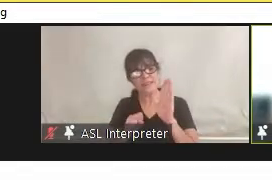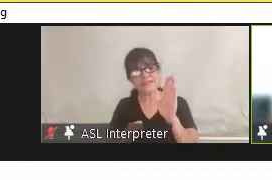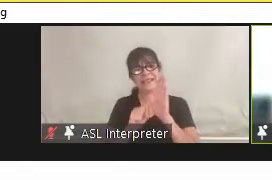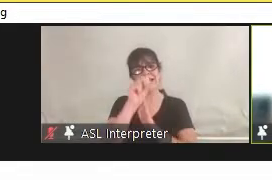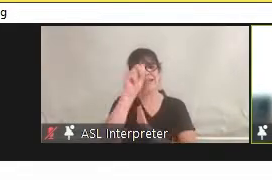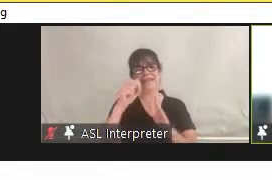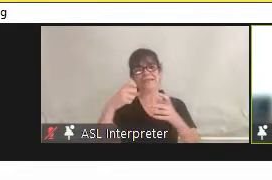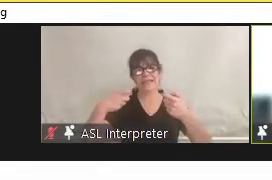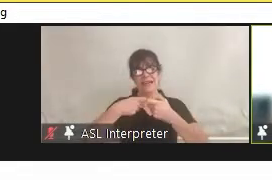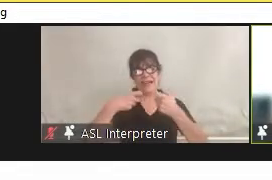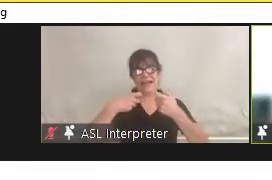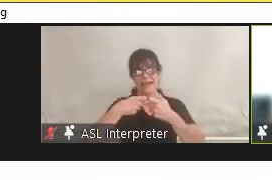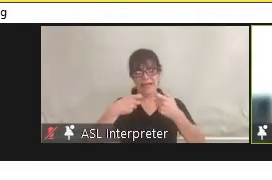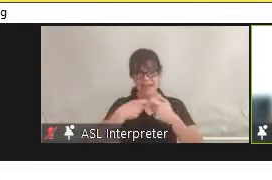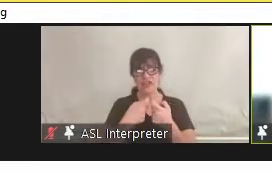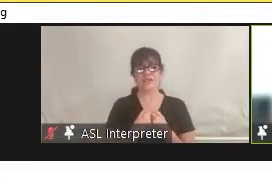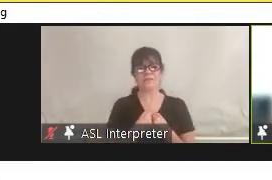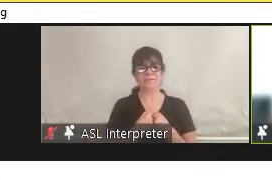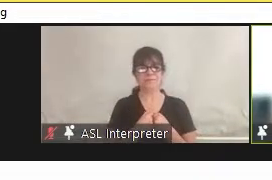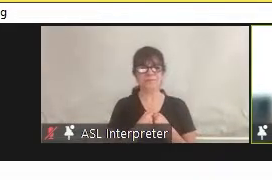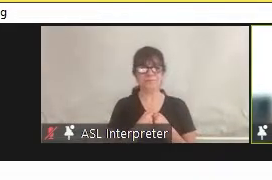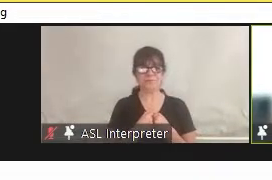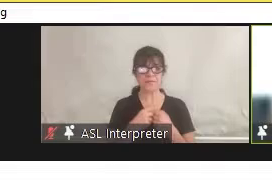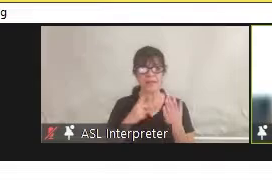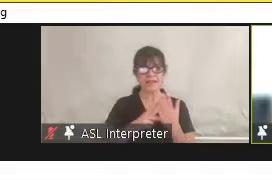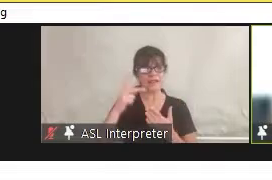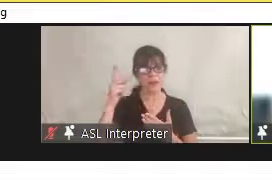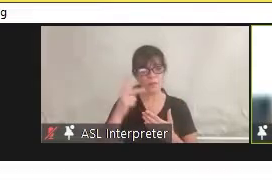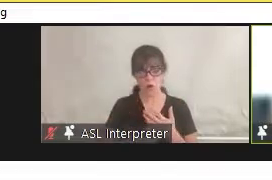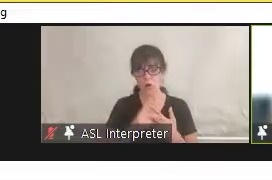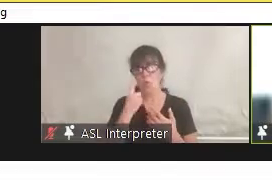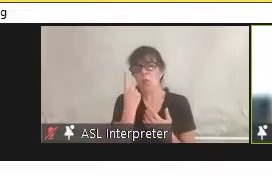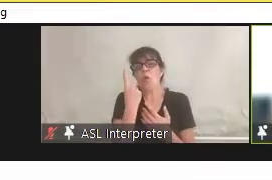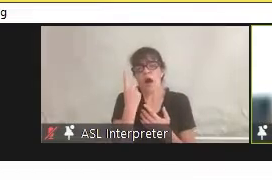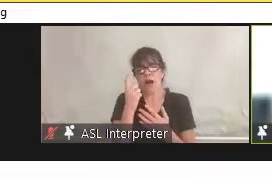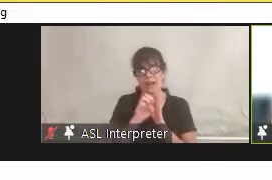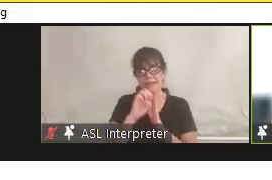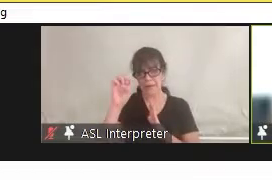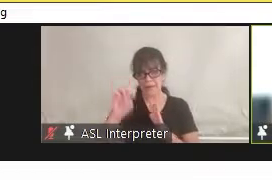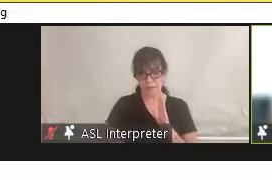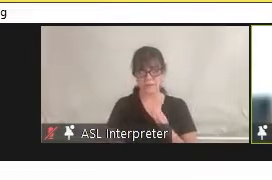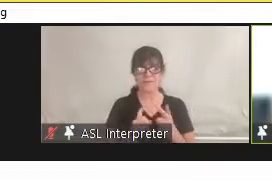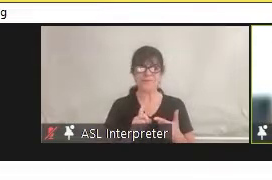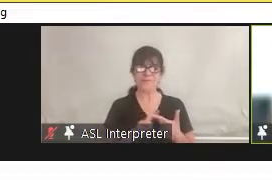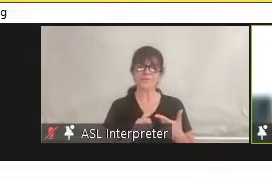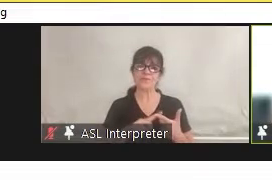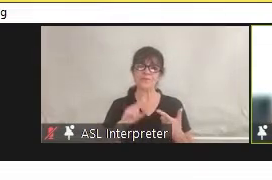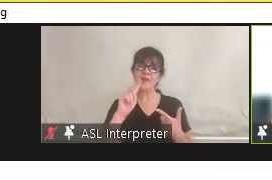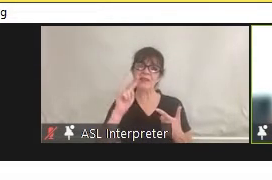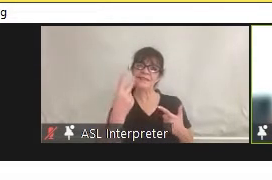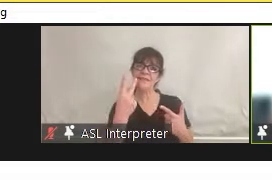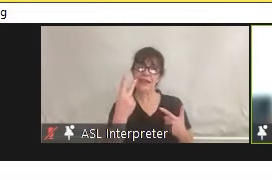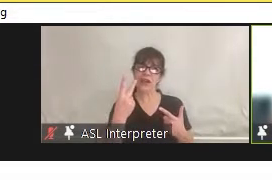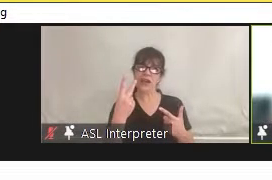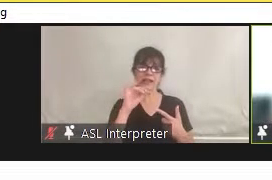efficiency. This is a programmatic approach, which is one example. And the second example is from Sri